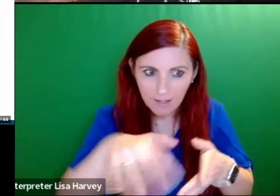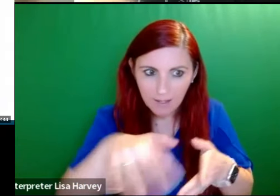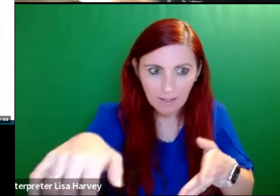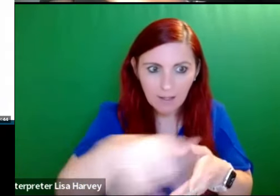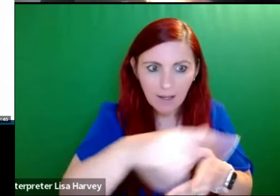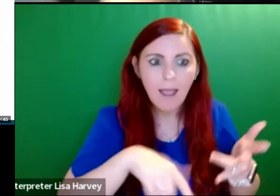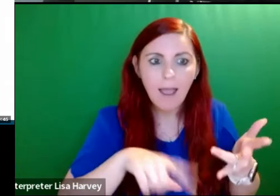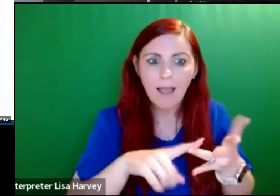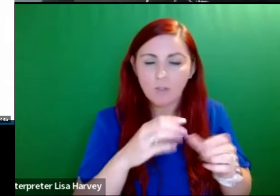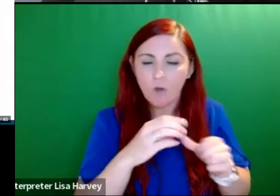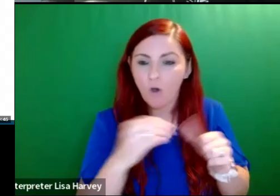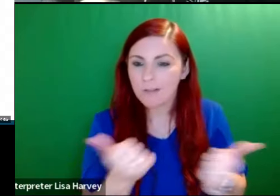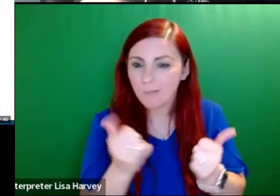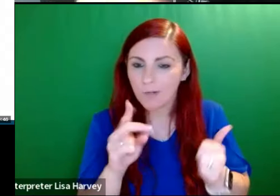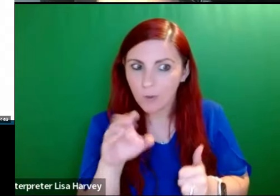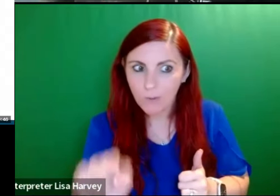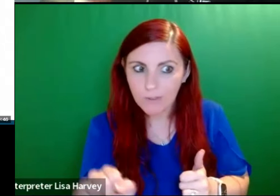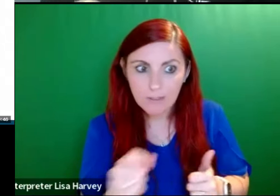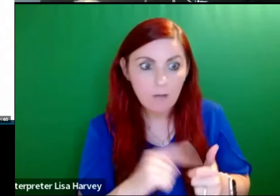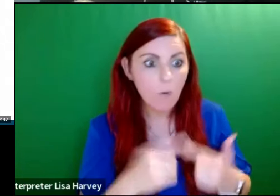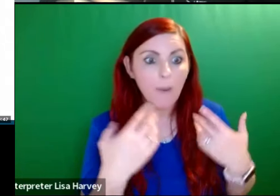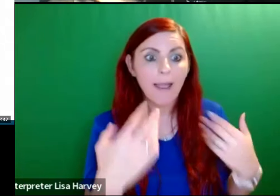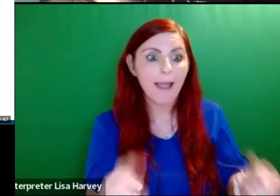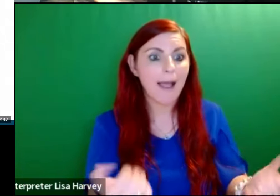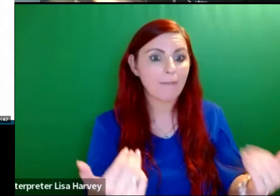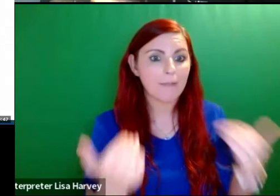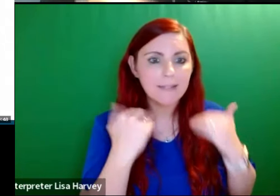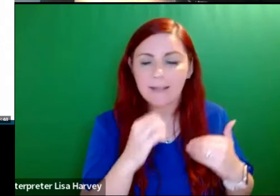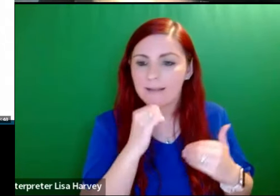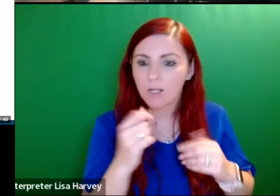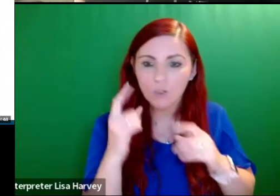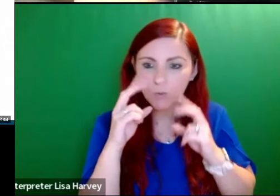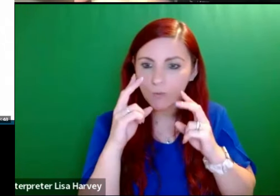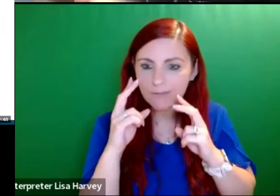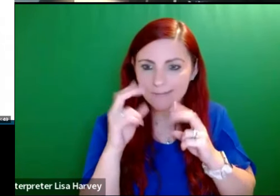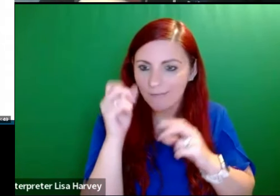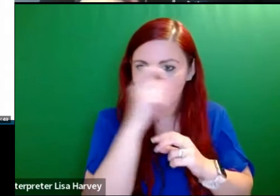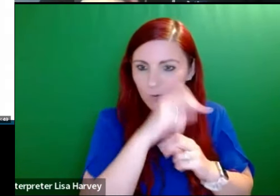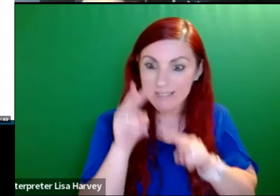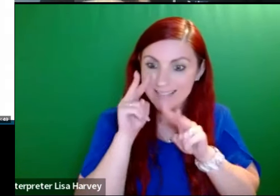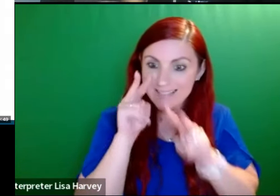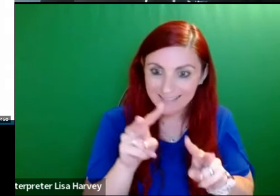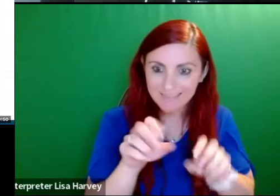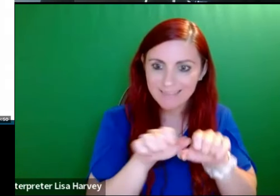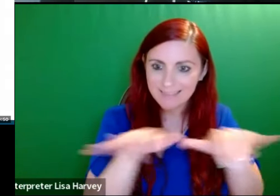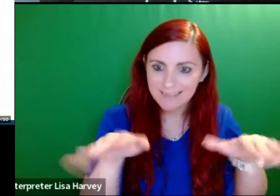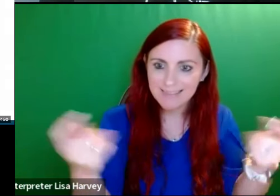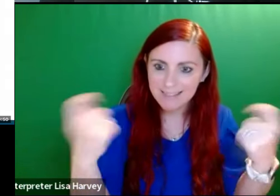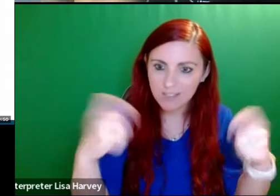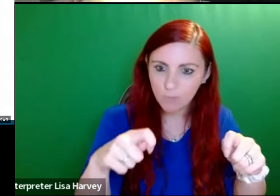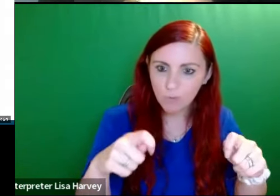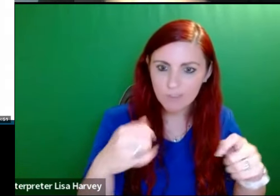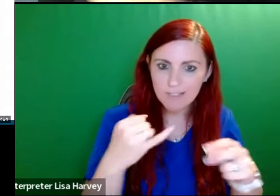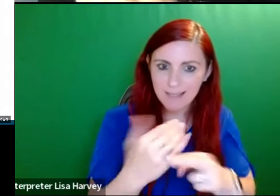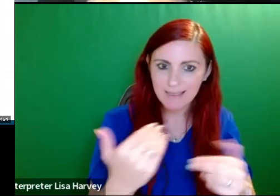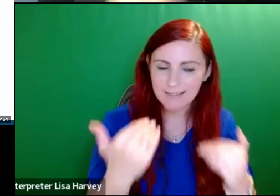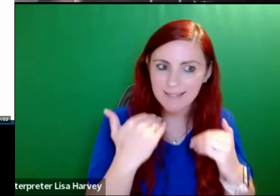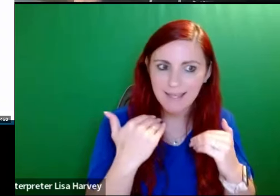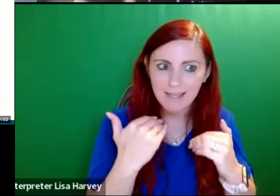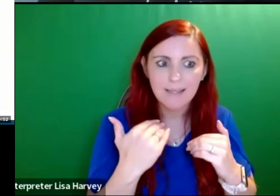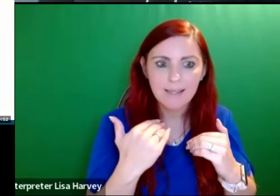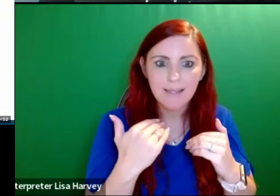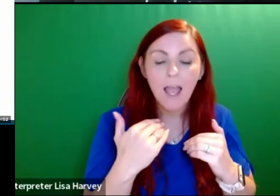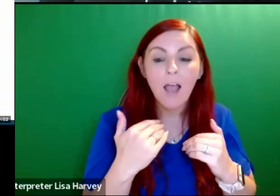I think once we have the data, it's not too difficult then to uncover these distributions in the data set. The difficulty then is in